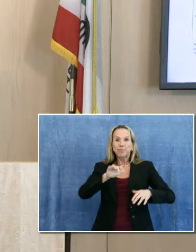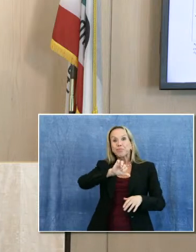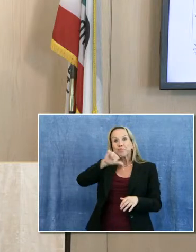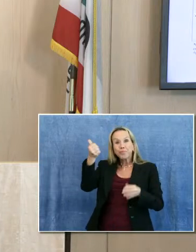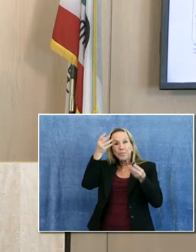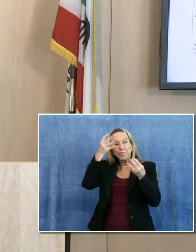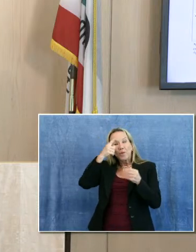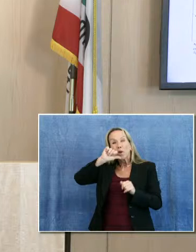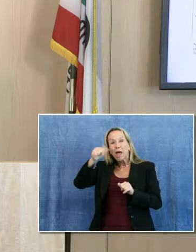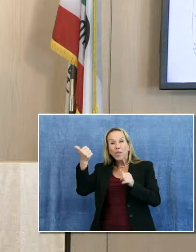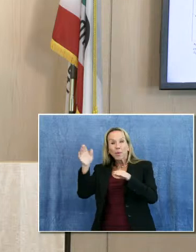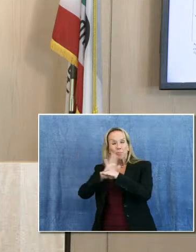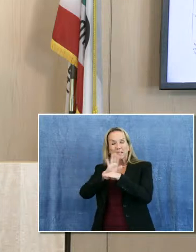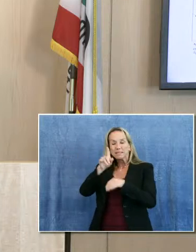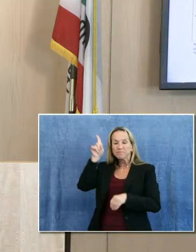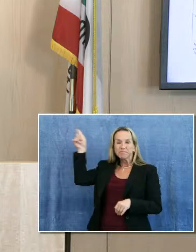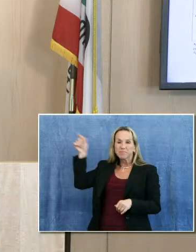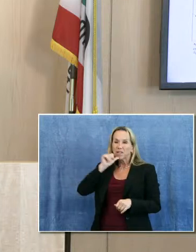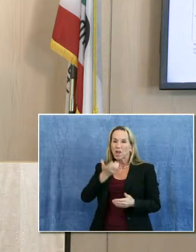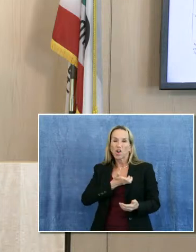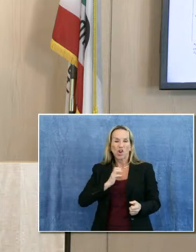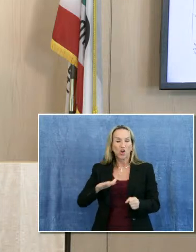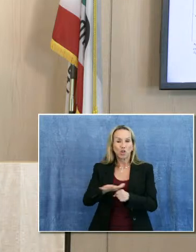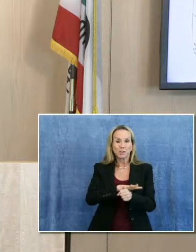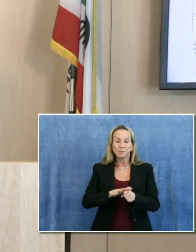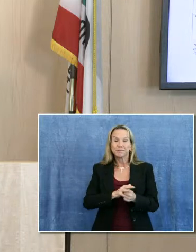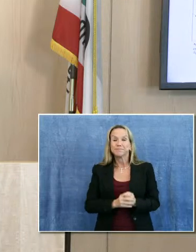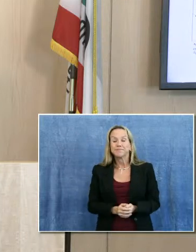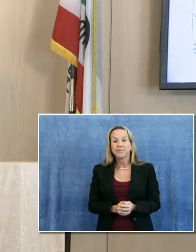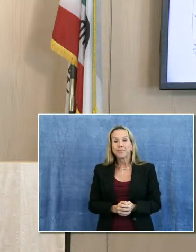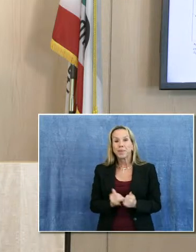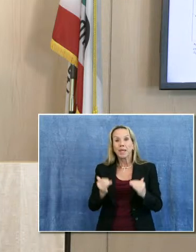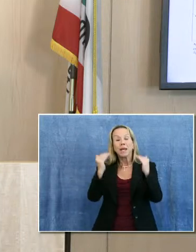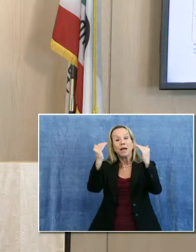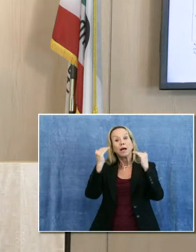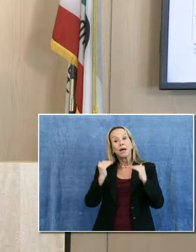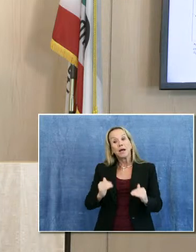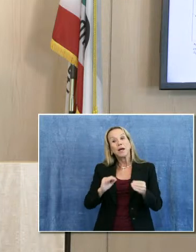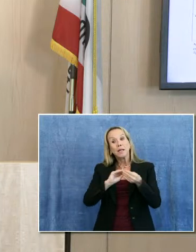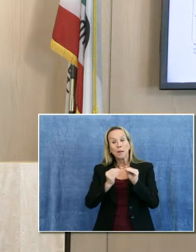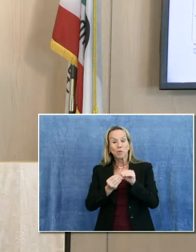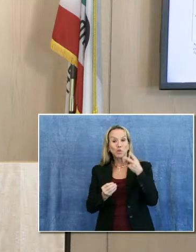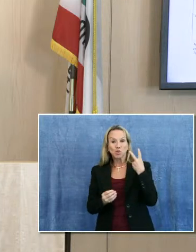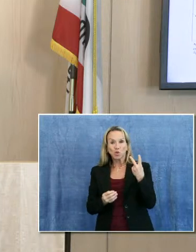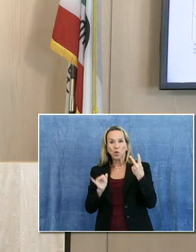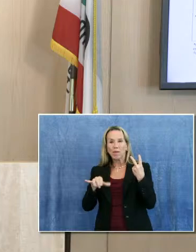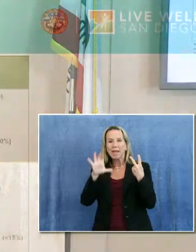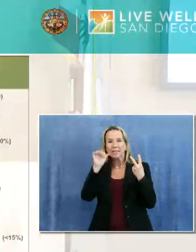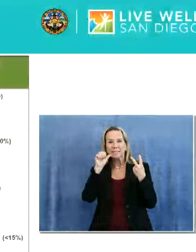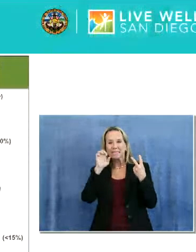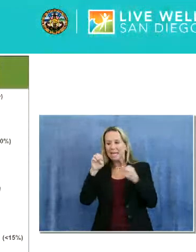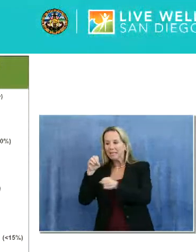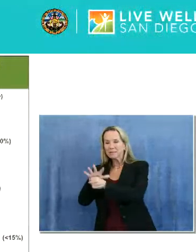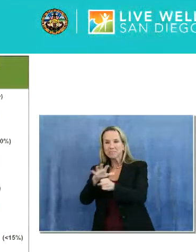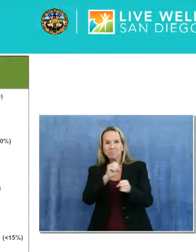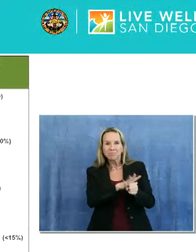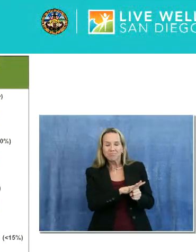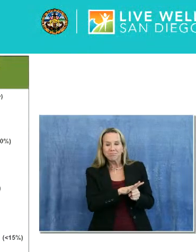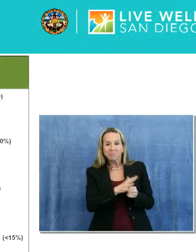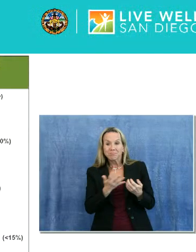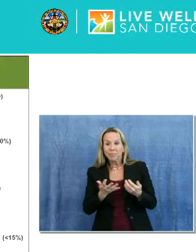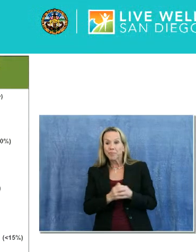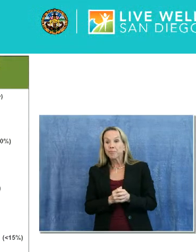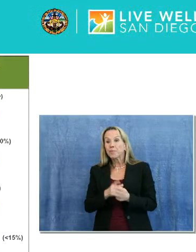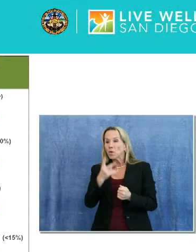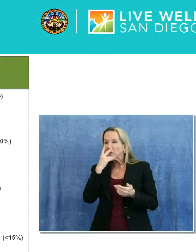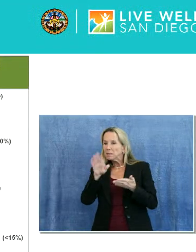jurisdictions. Moving on now to trigger number 2. This is related to case outbreaks. First, in the